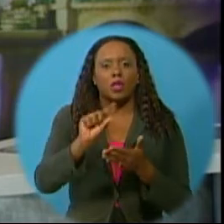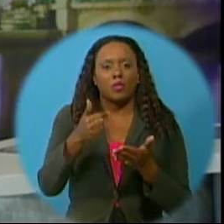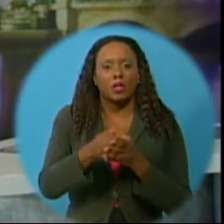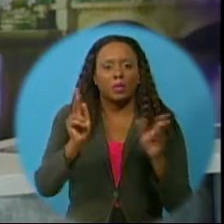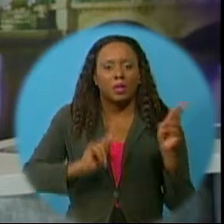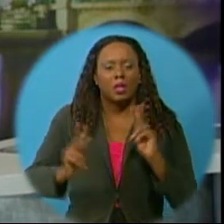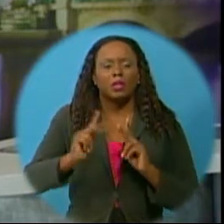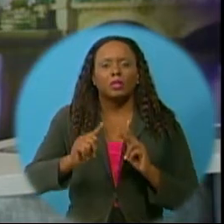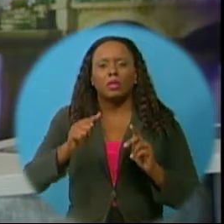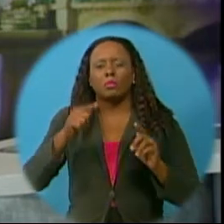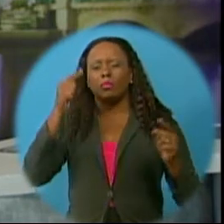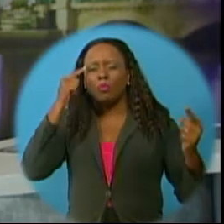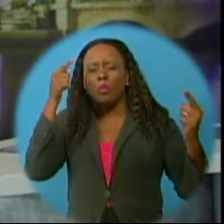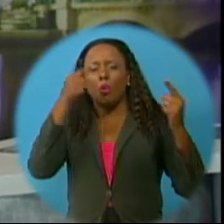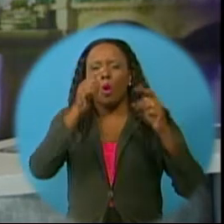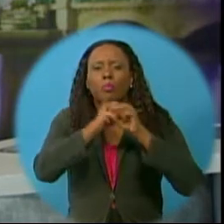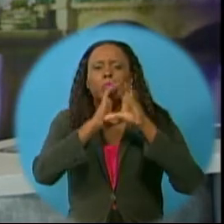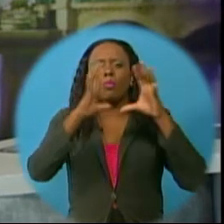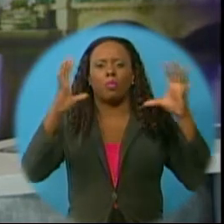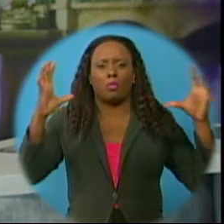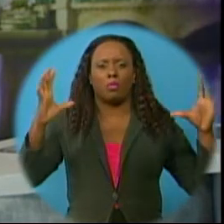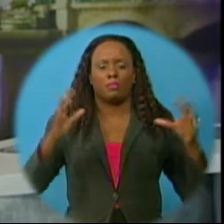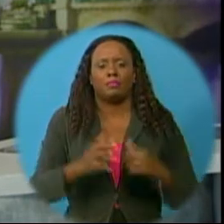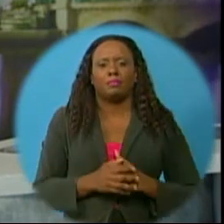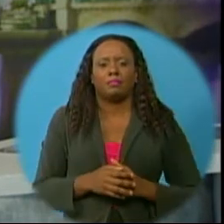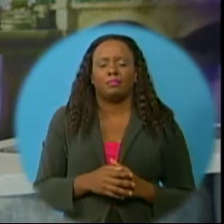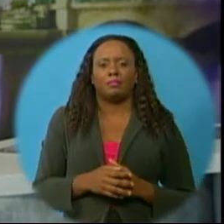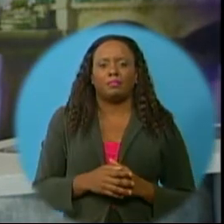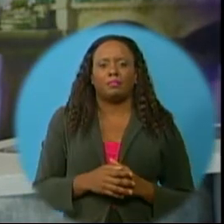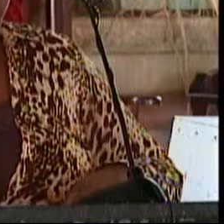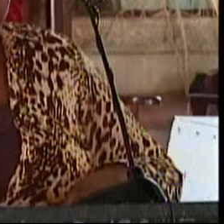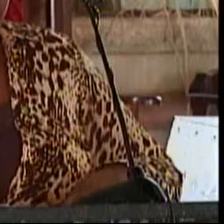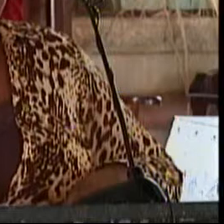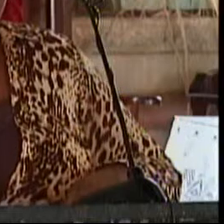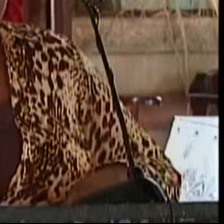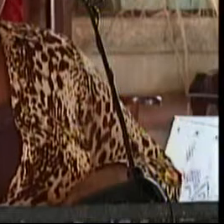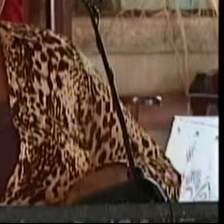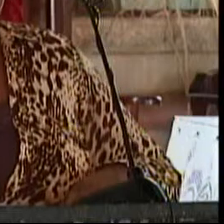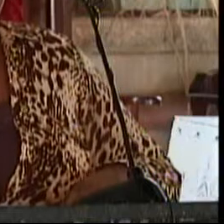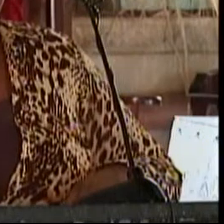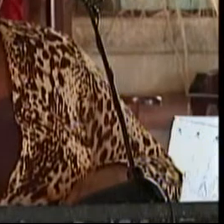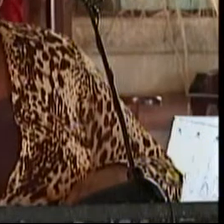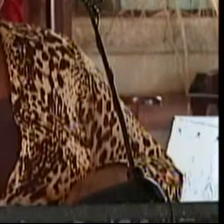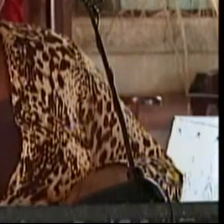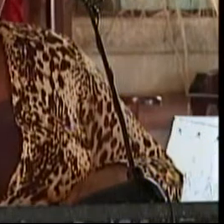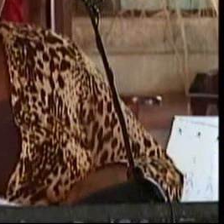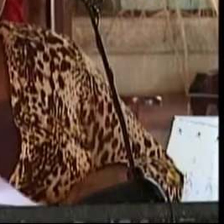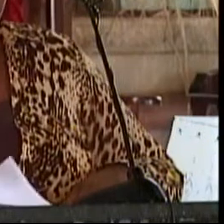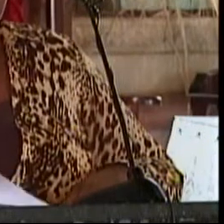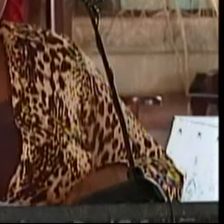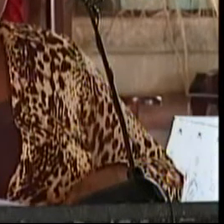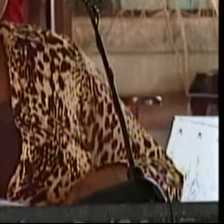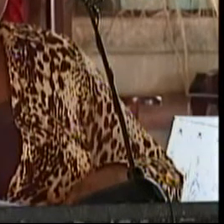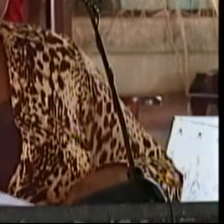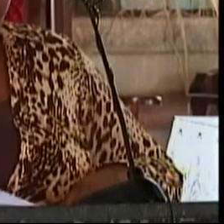could achieve their goals regardless of their challenges. Where there's a will, there is a way. We all face